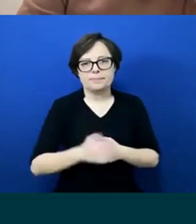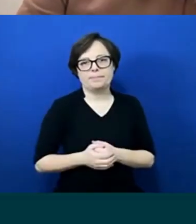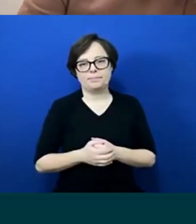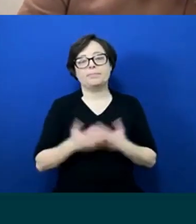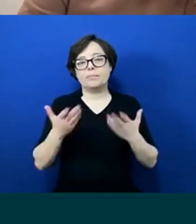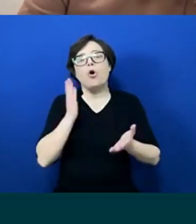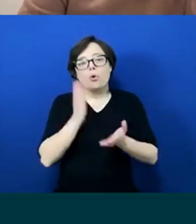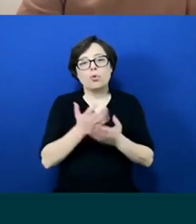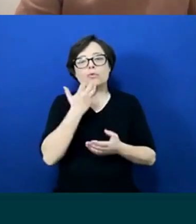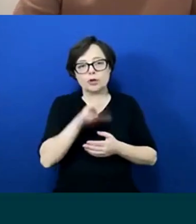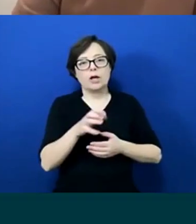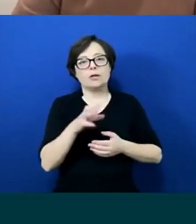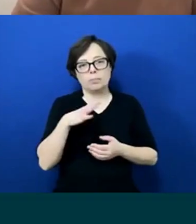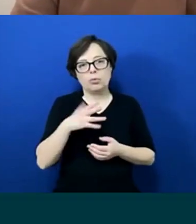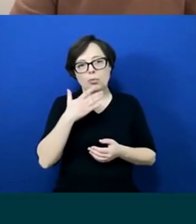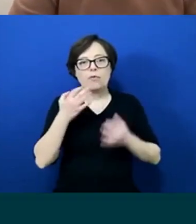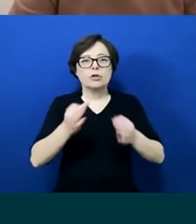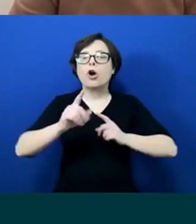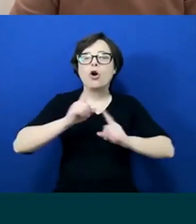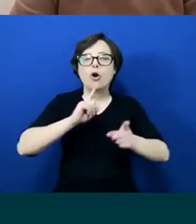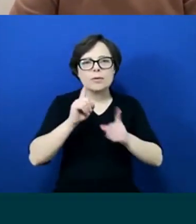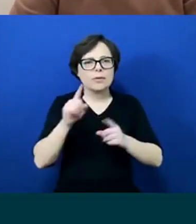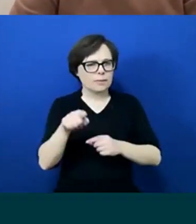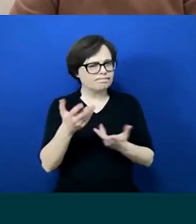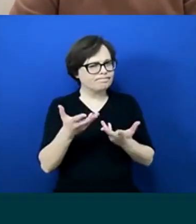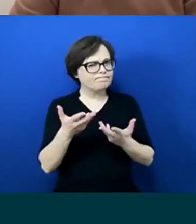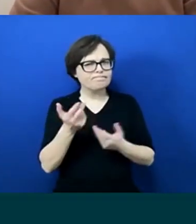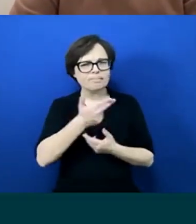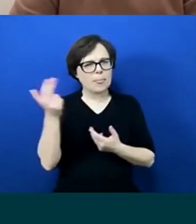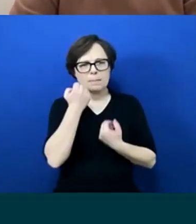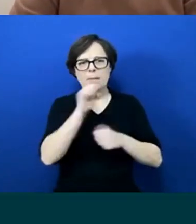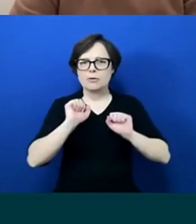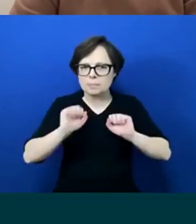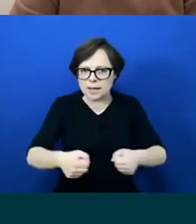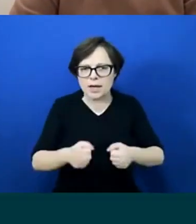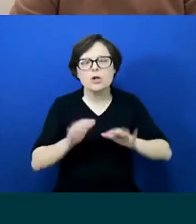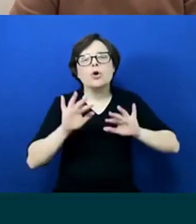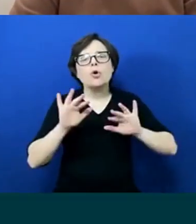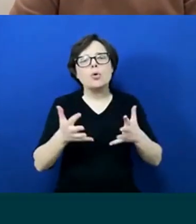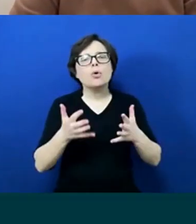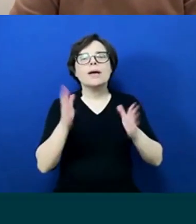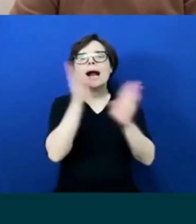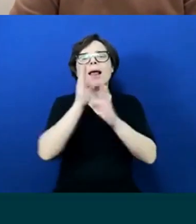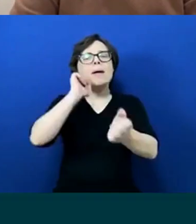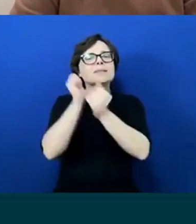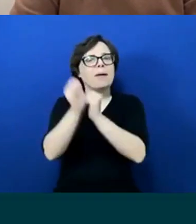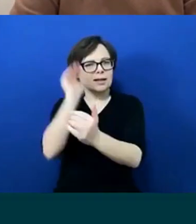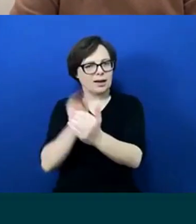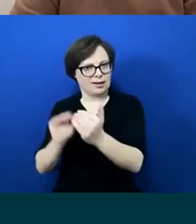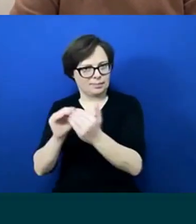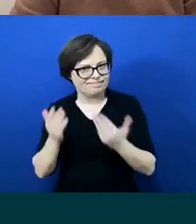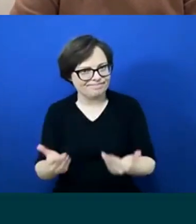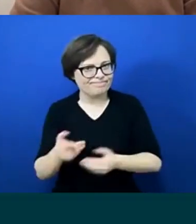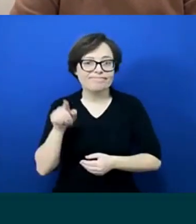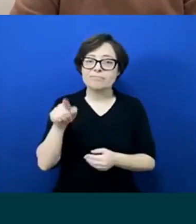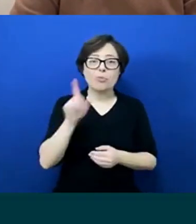very pressing topic of climate change adaptation, which is becoming a key issue everywhere. So not